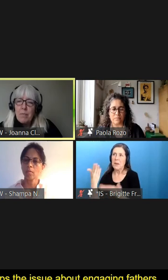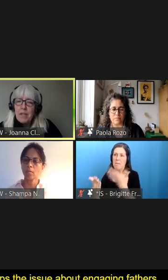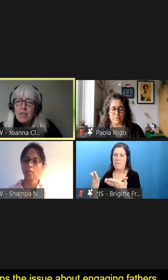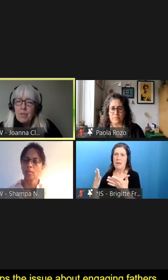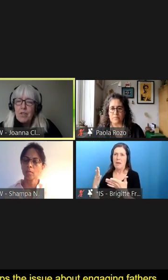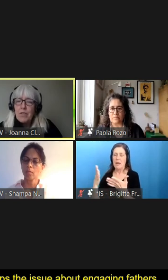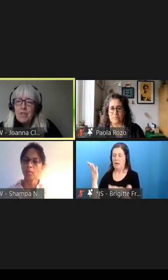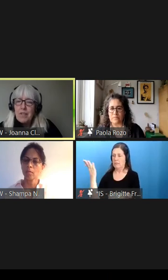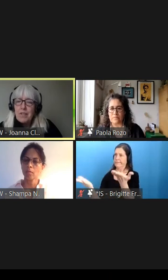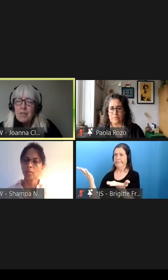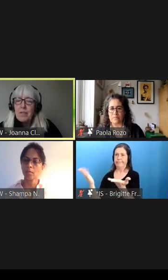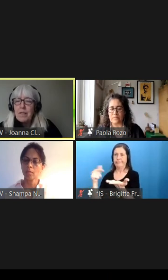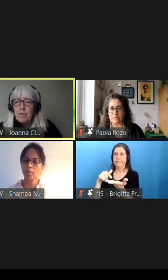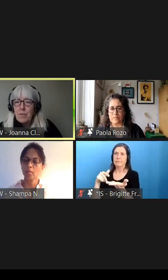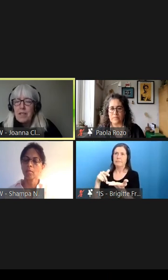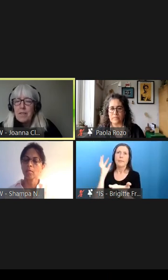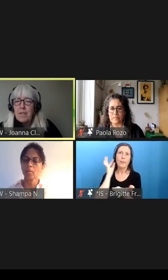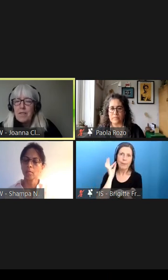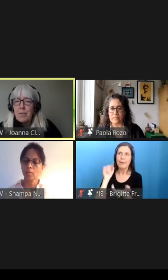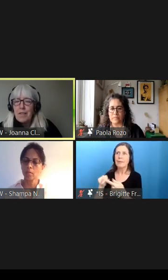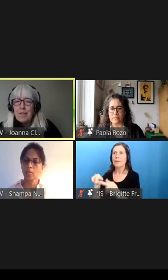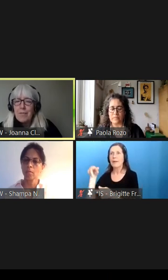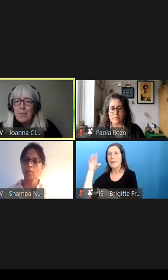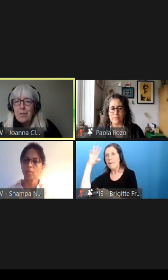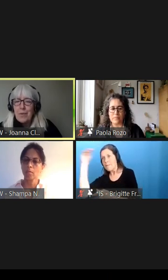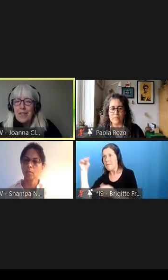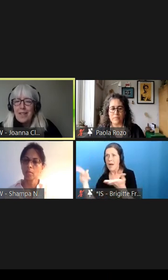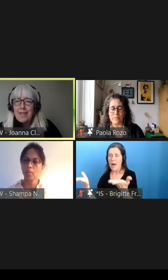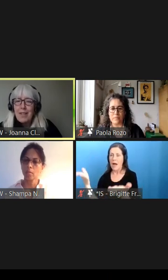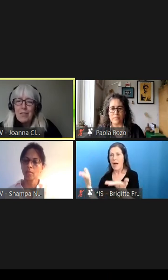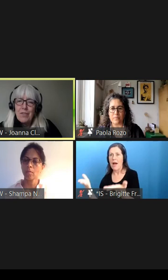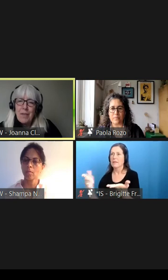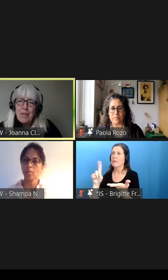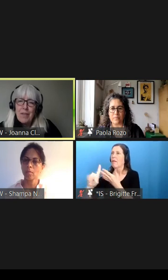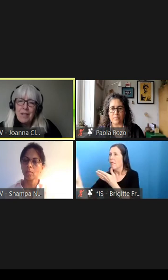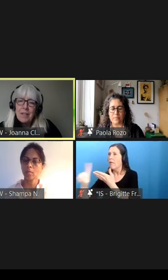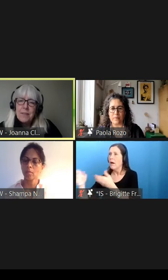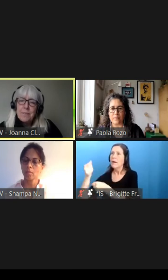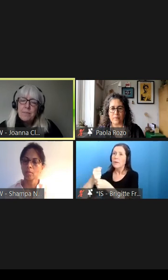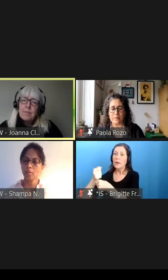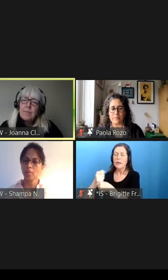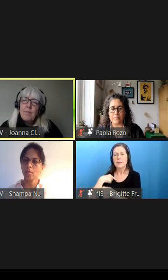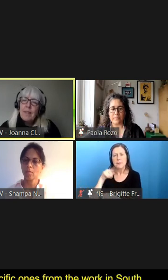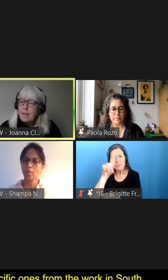quite familiar to a lot of us, and some quite specific ones from the work in South America.